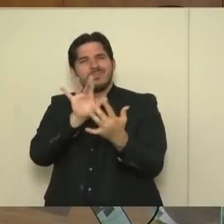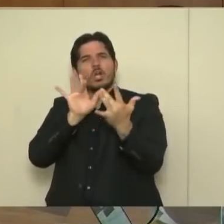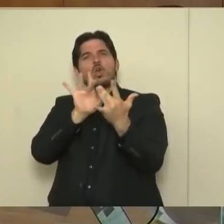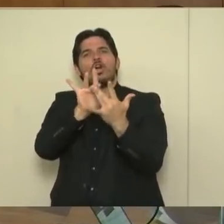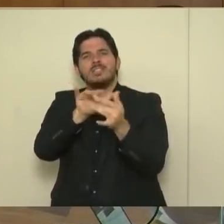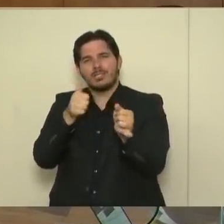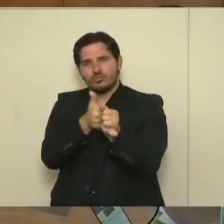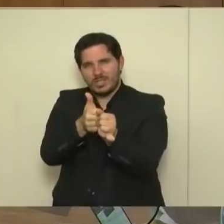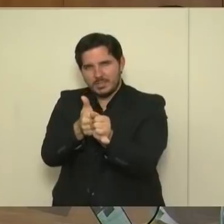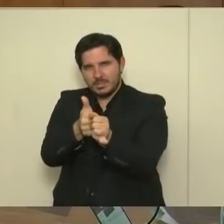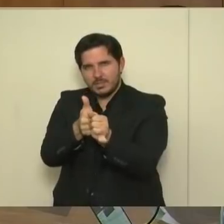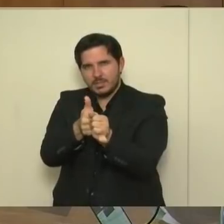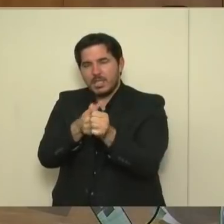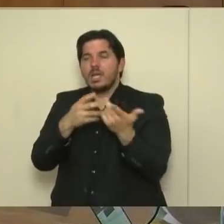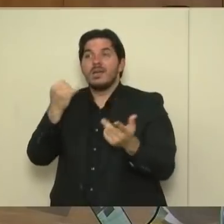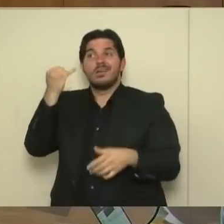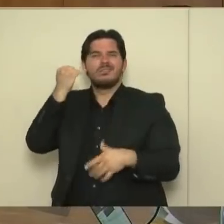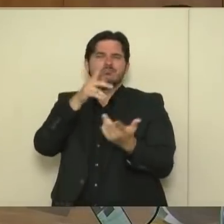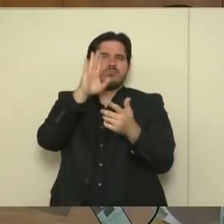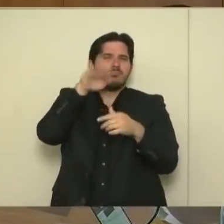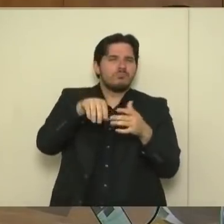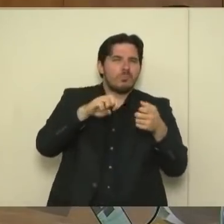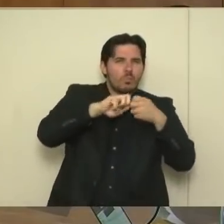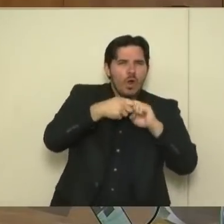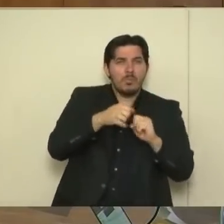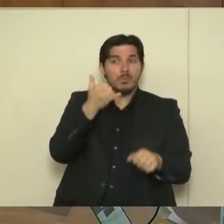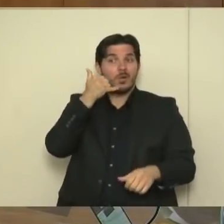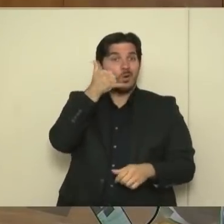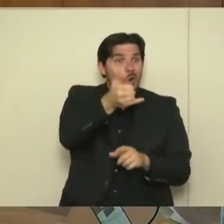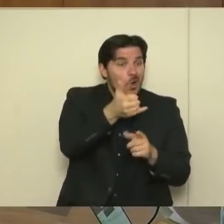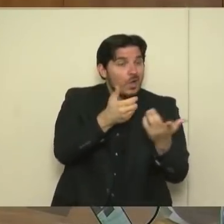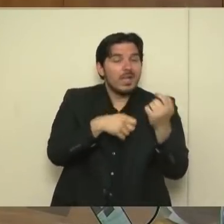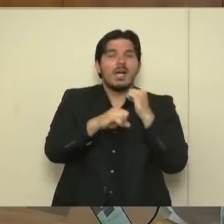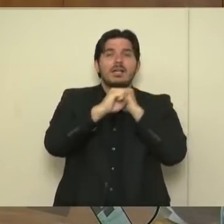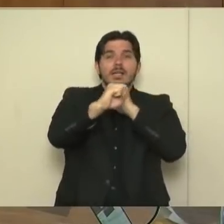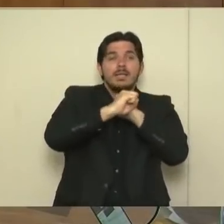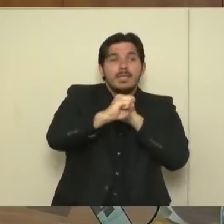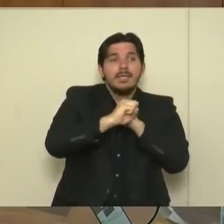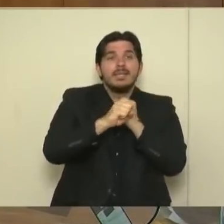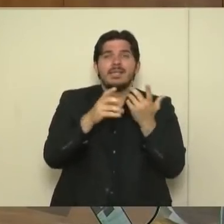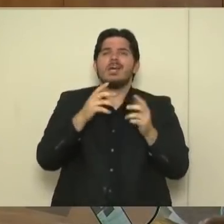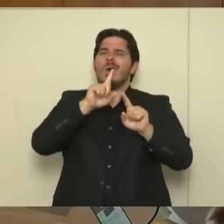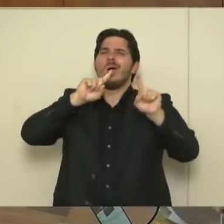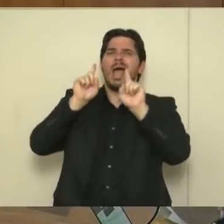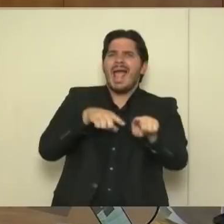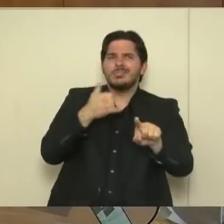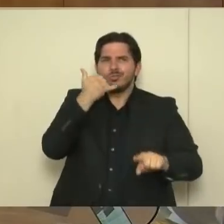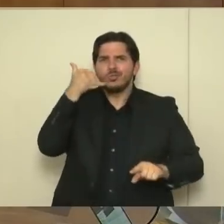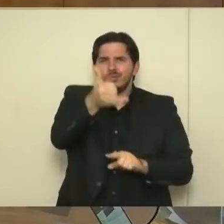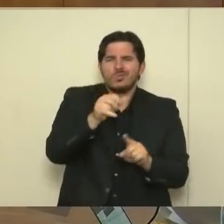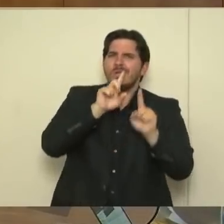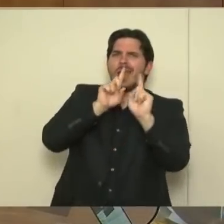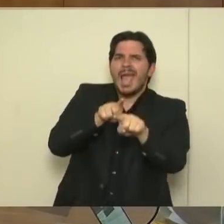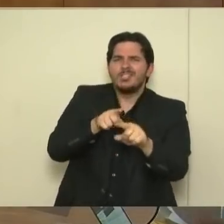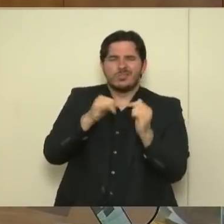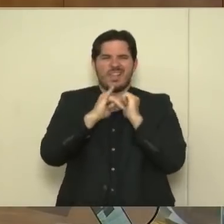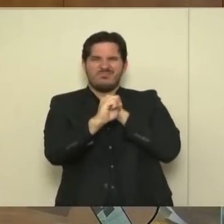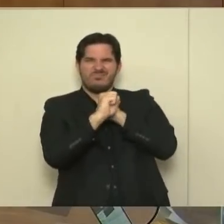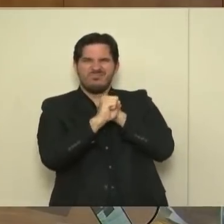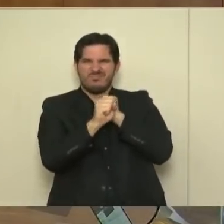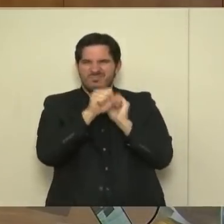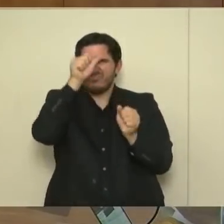saying, answer the call? Also, people who use iPhones may see in their new settings tab with the